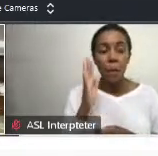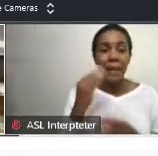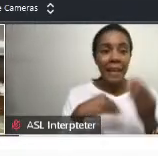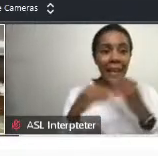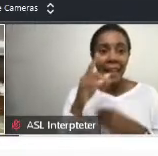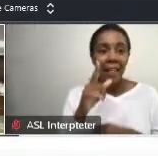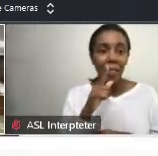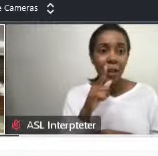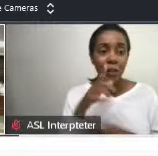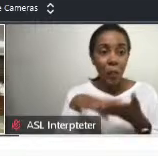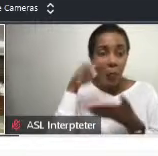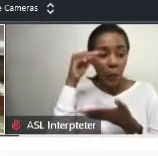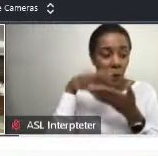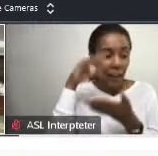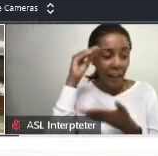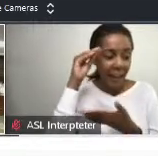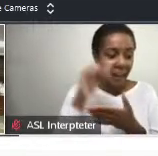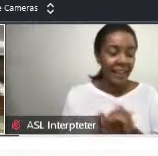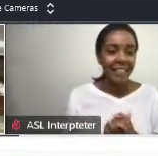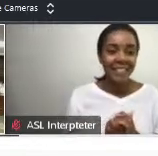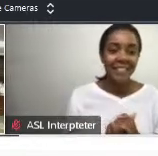and learning.